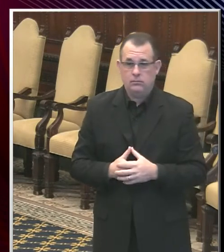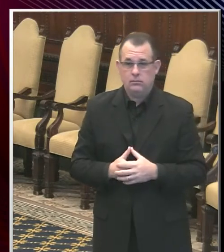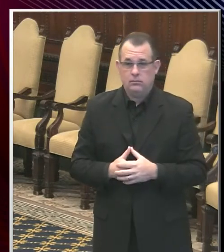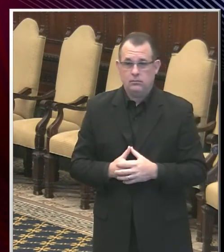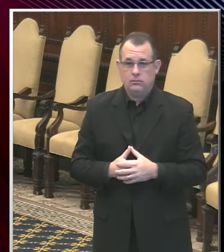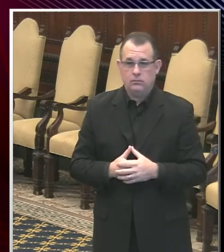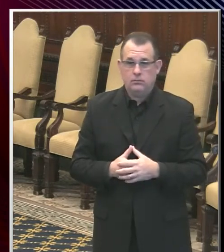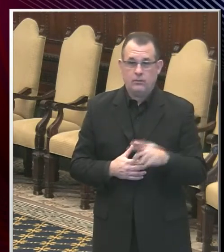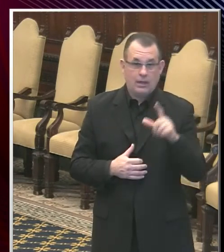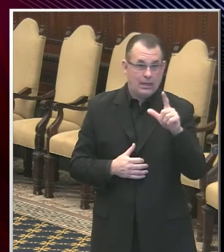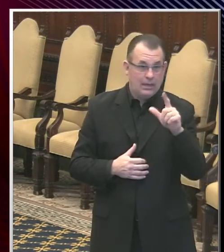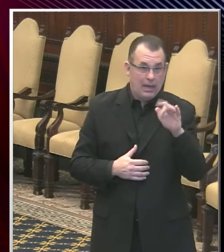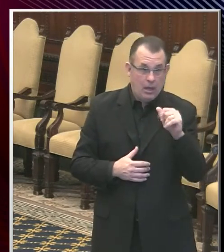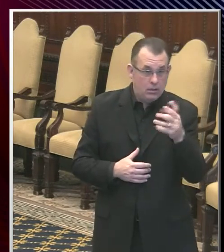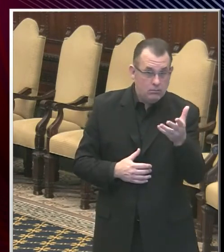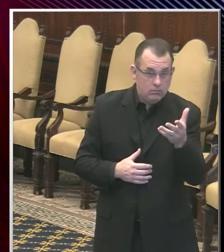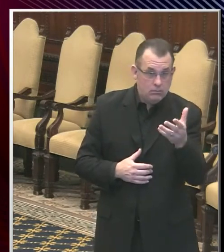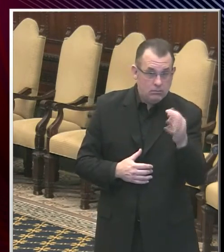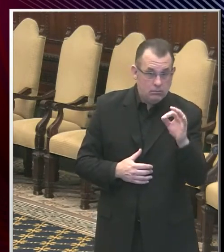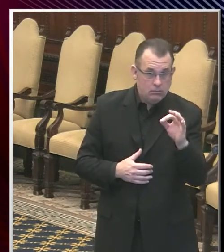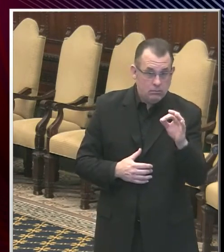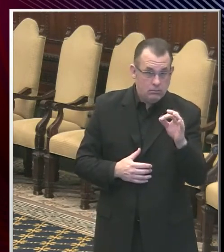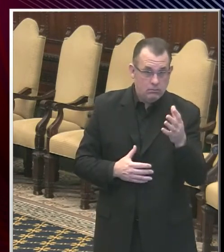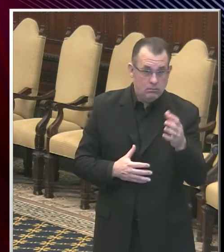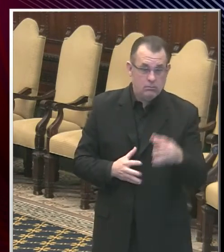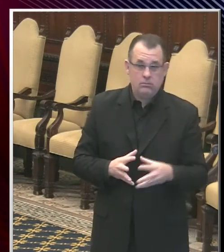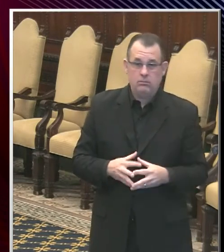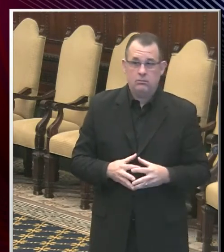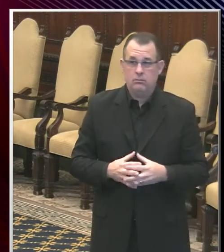Layla, I'm sorry, you were unmuted there. You were muted.